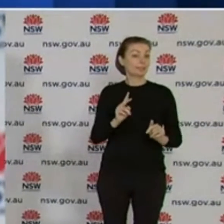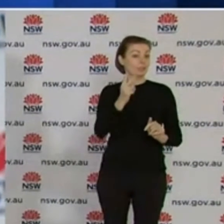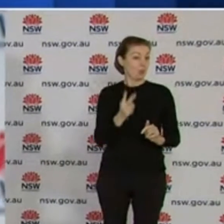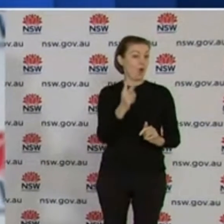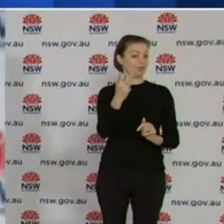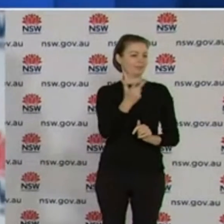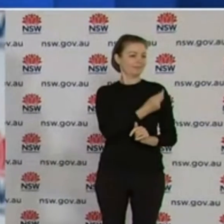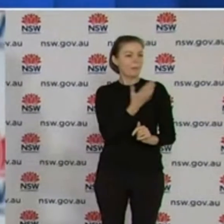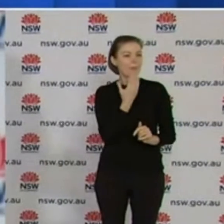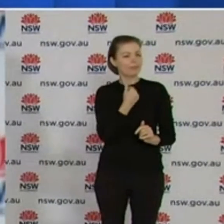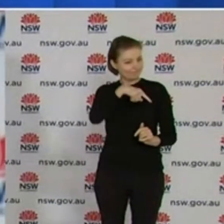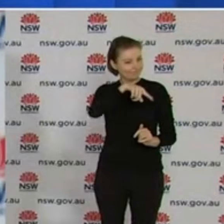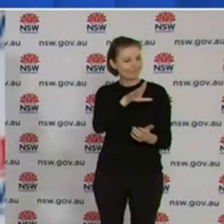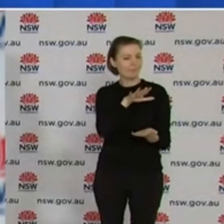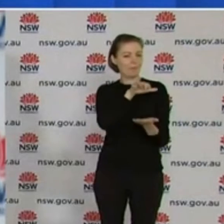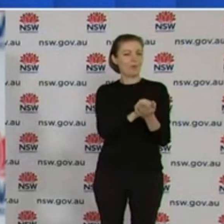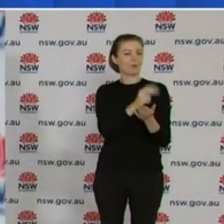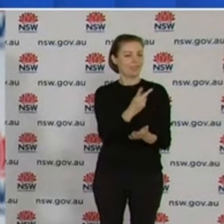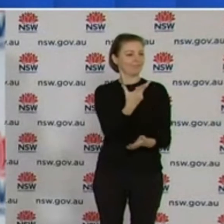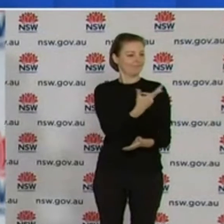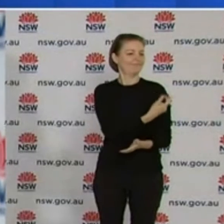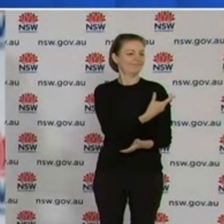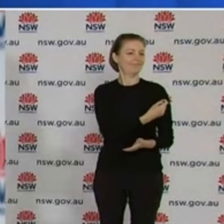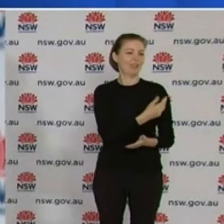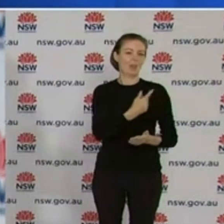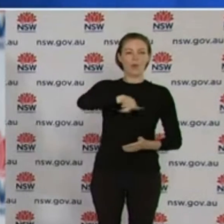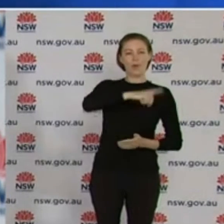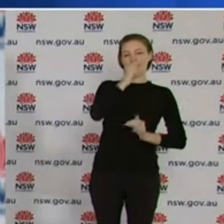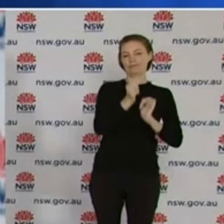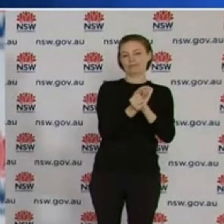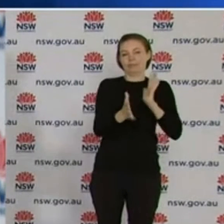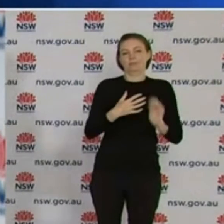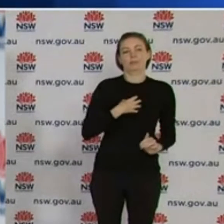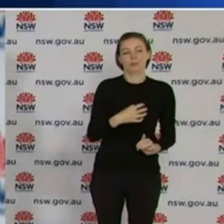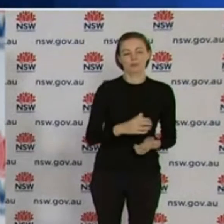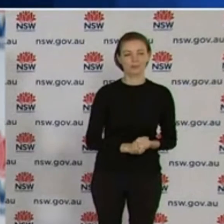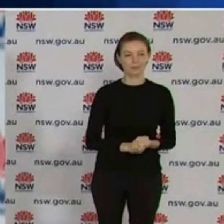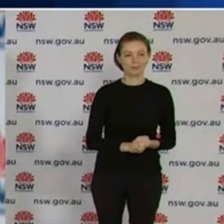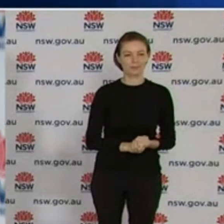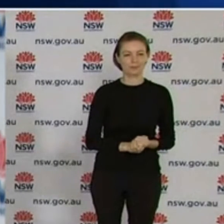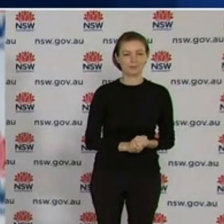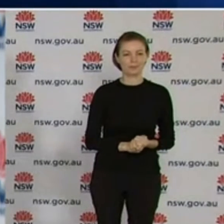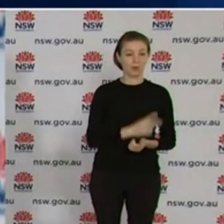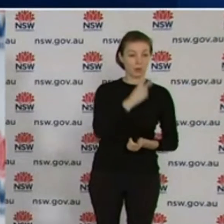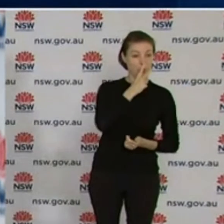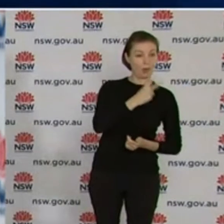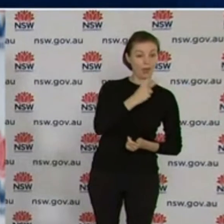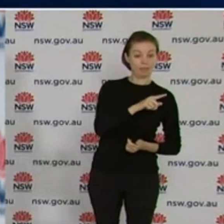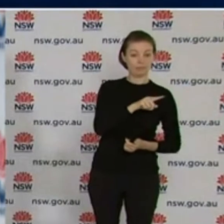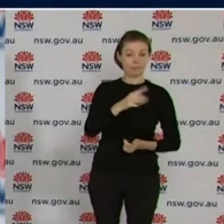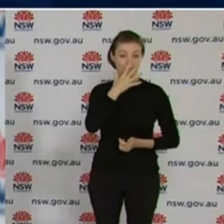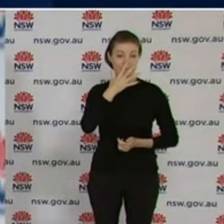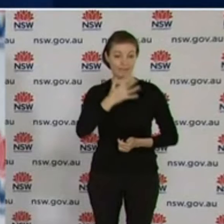the quicker we'll hit that 70% and the quicker we'll be able to enjoy all those freedoms. Very pleasingly, as far as 12 to 15-year-olds are